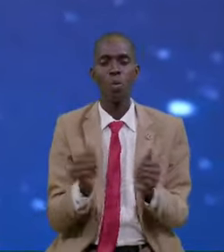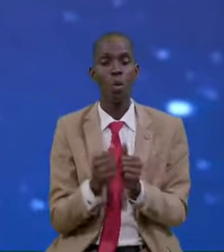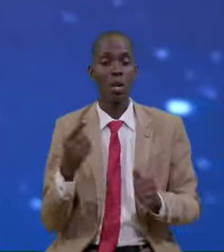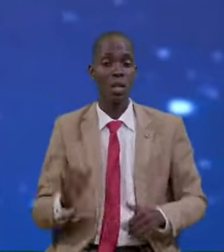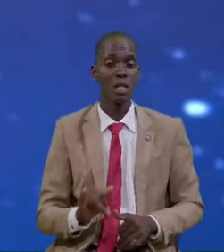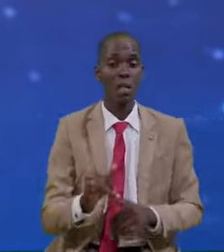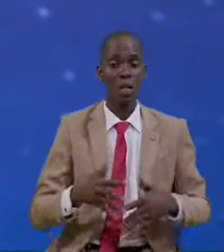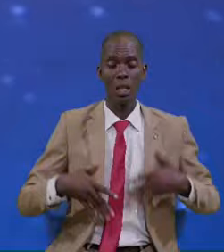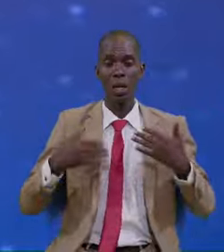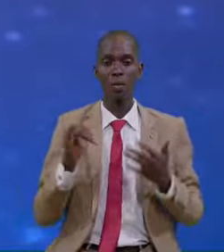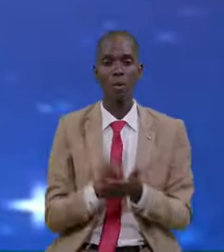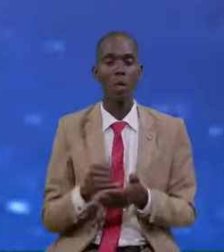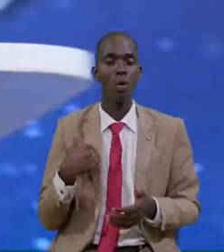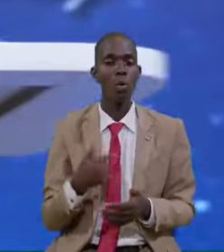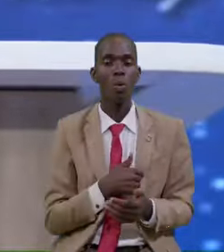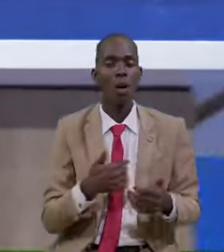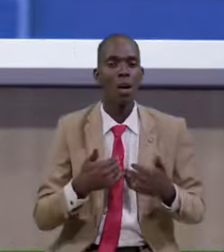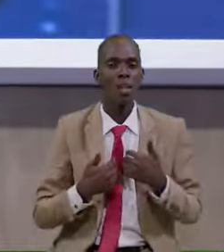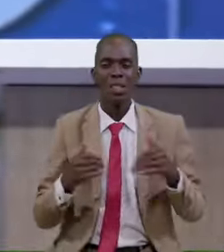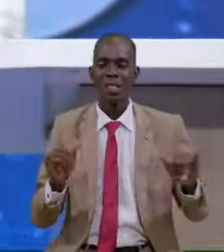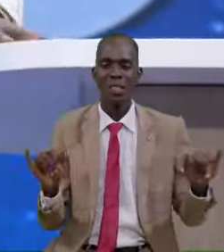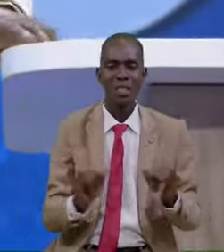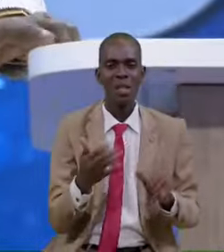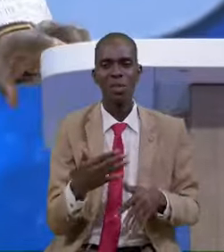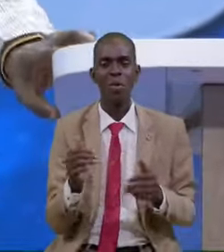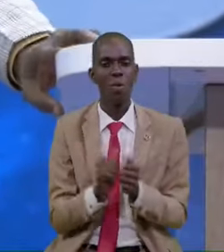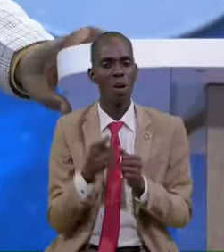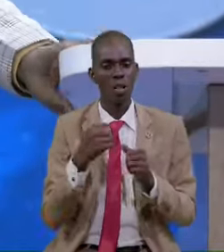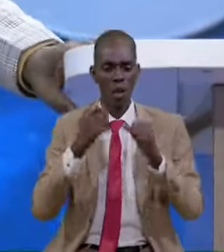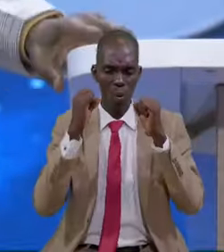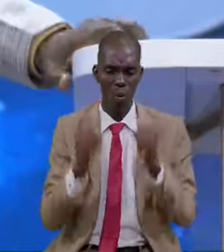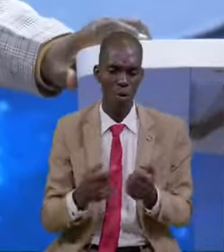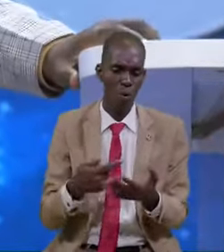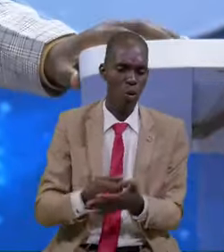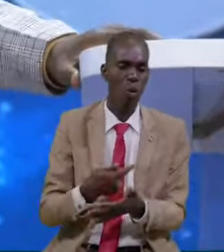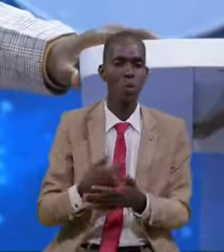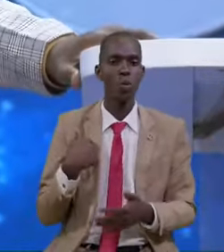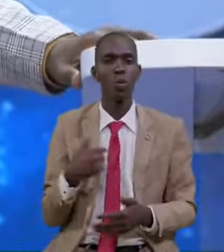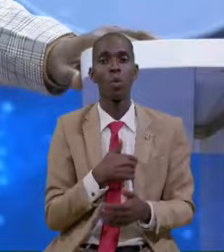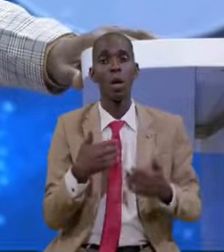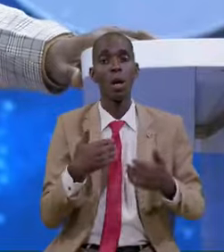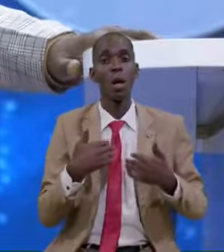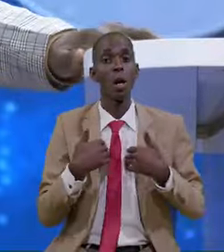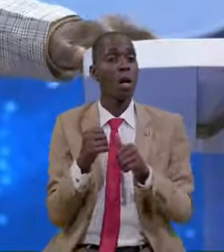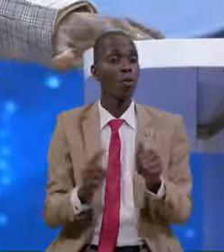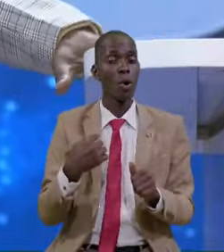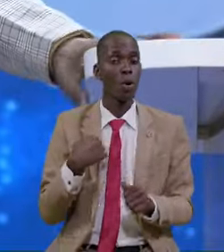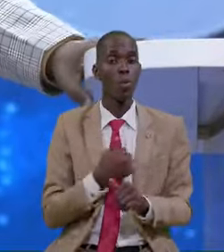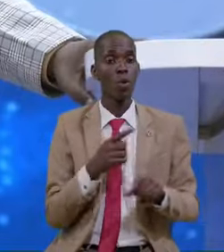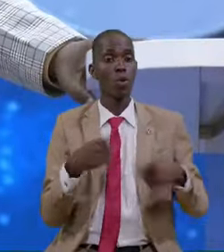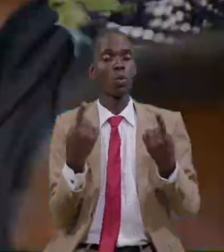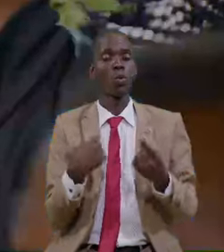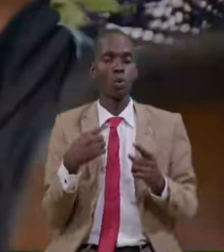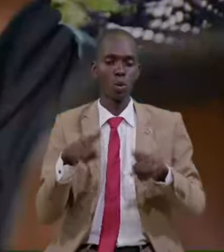same thing with the power of the gospel we have. Everywhere we go now, we carry that gospel